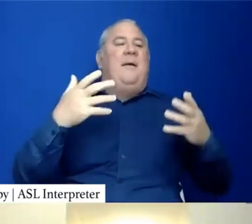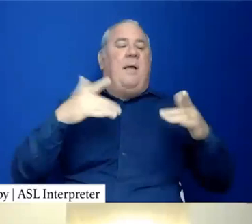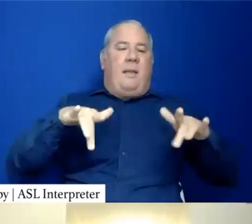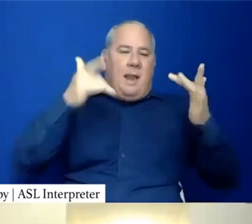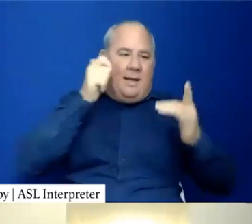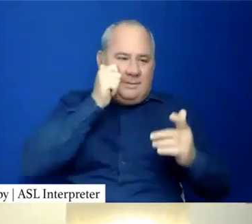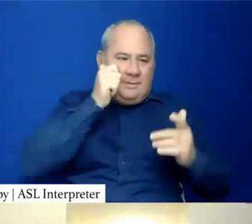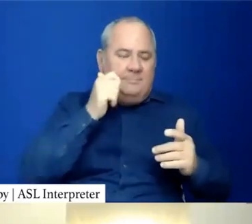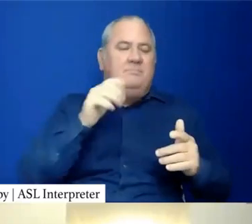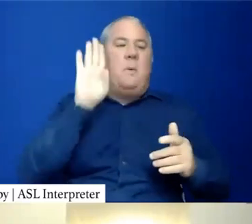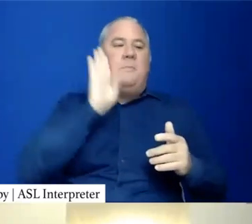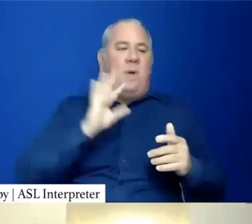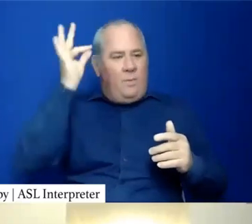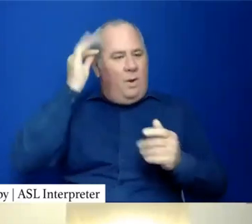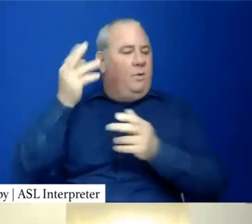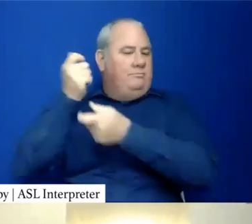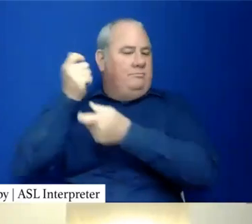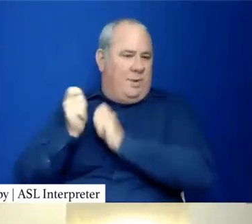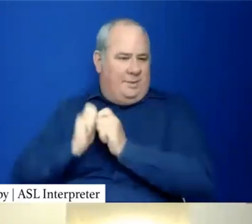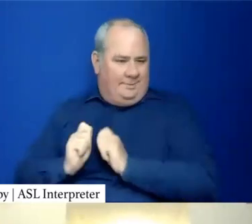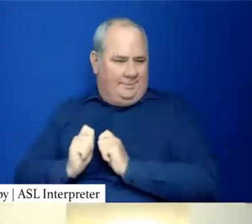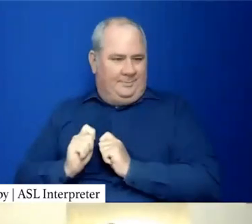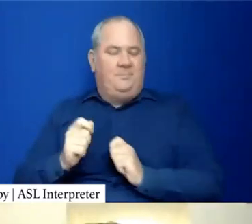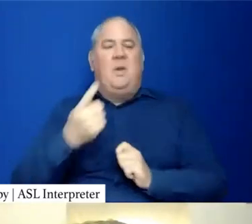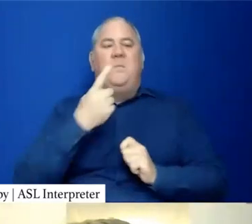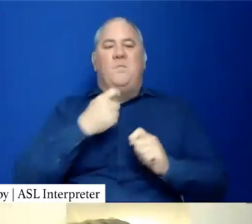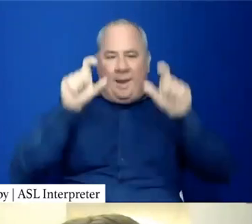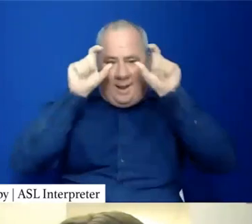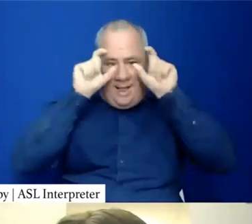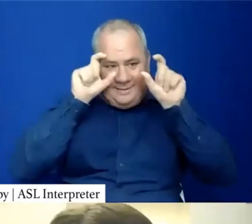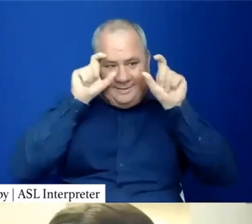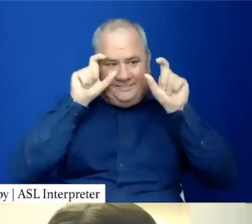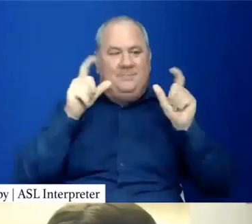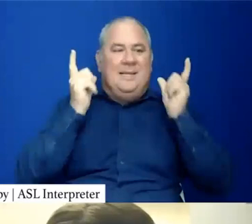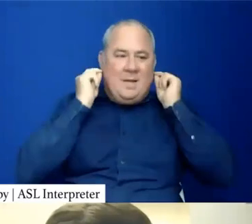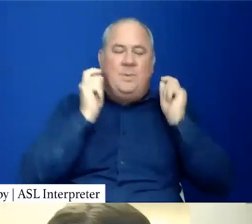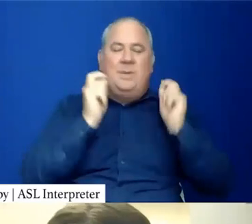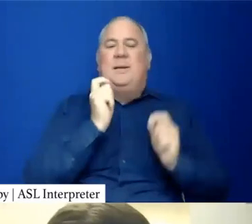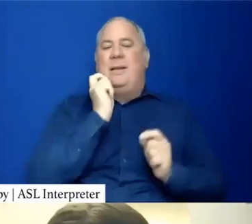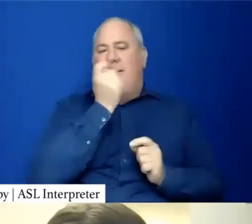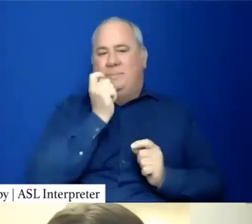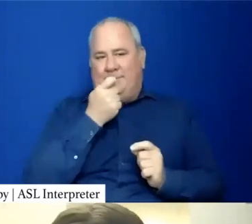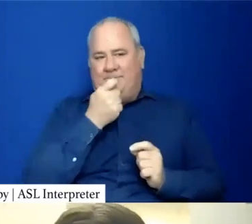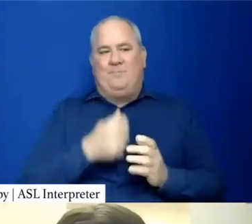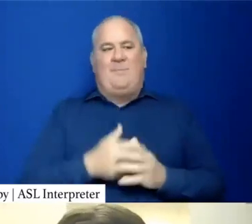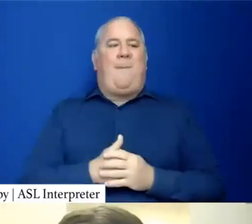shoulder. I'm wearing red glasses, earrings, and lipstick, and a gray scoop neck